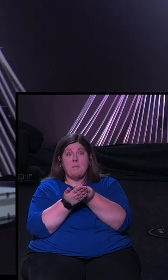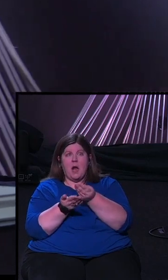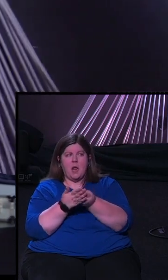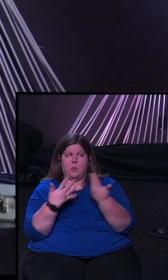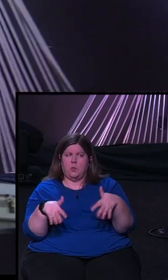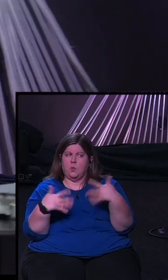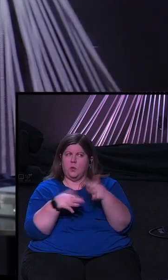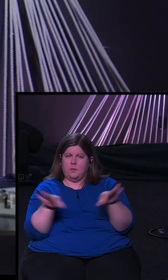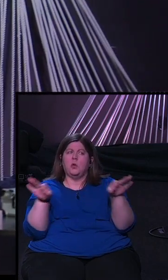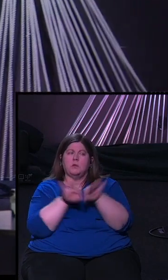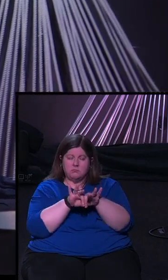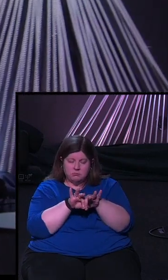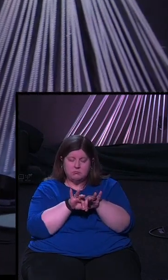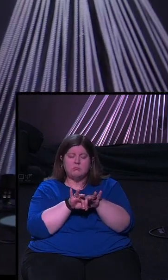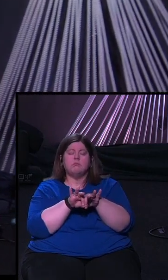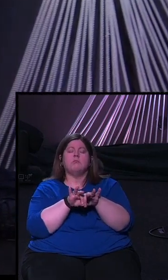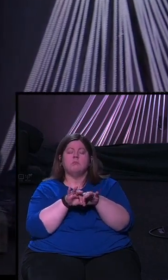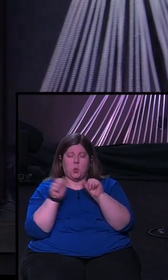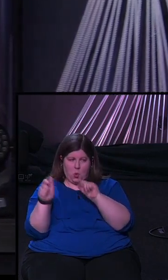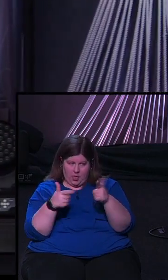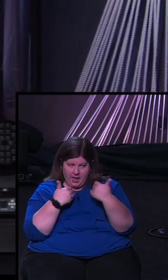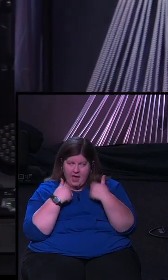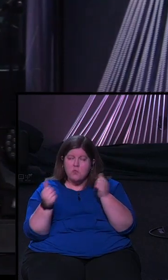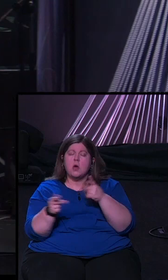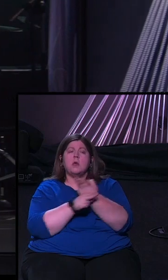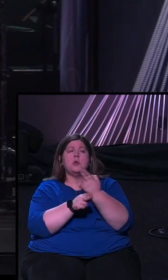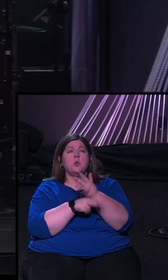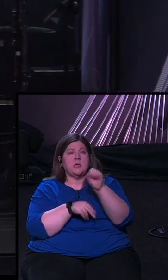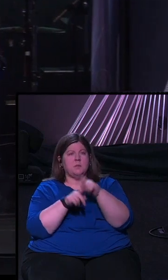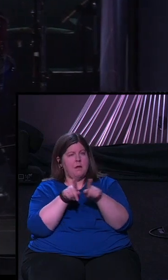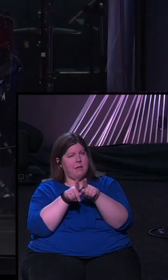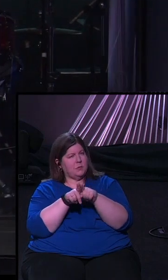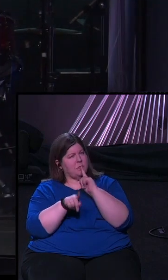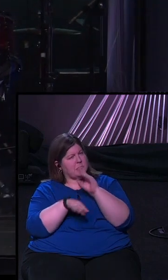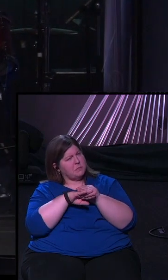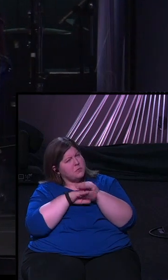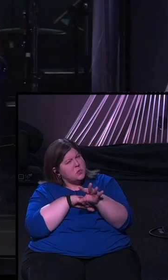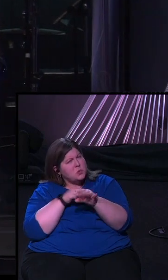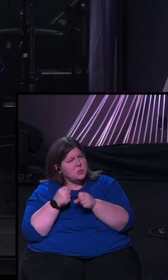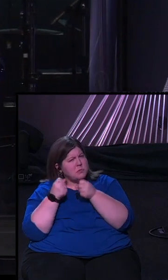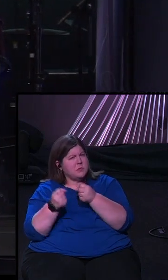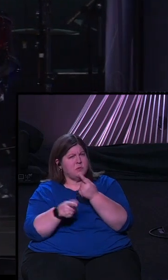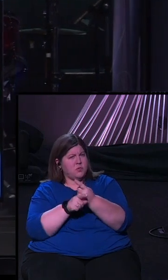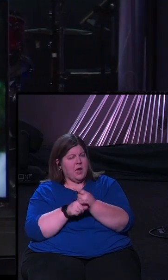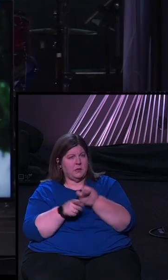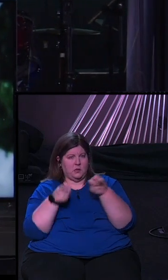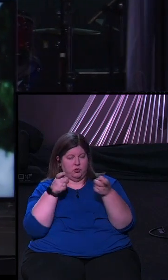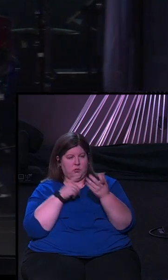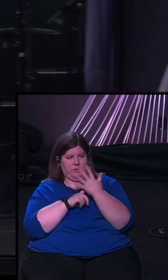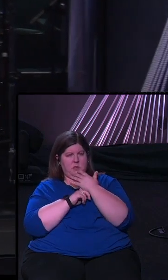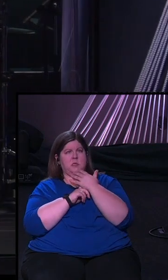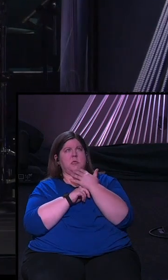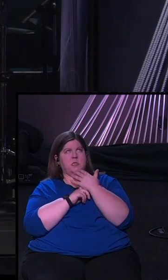an important tool that all of us have, all of us use, but it's also a force, isn't it? It's like this force that tends to control us. That's why we're in this